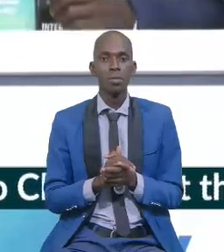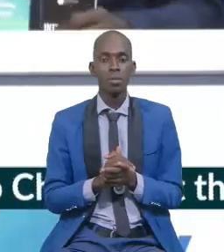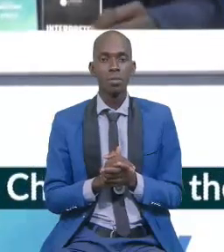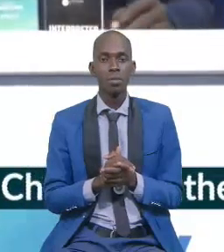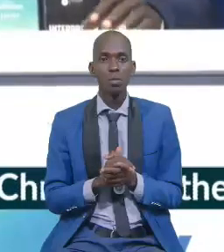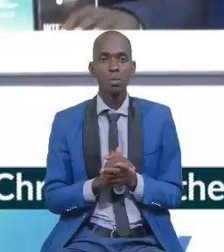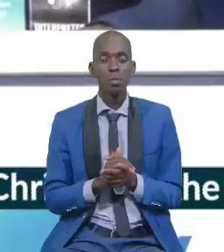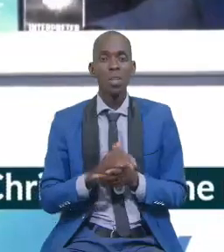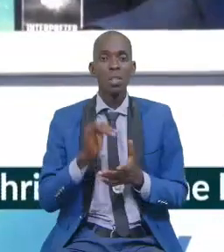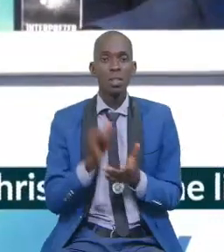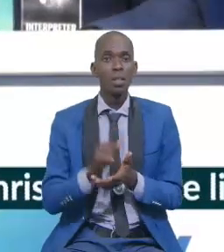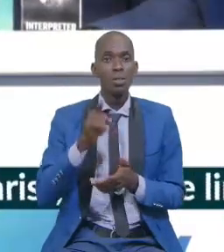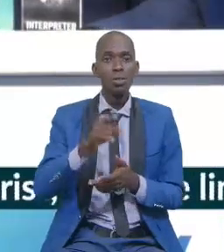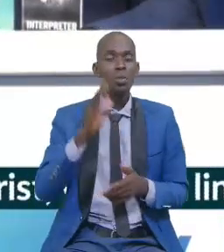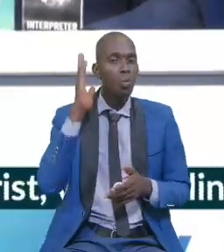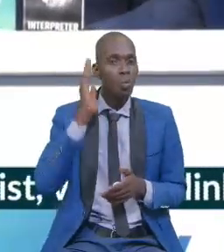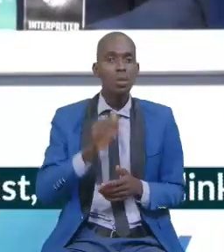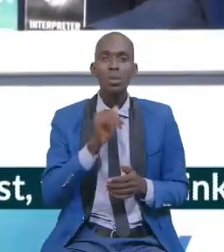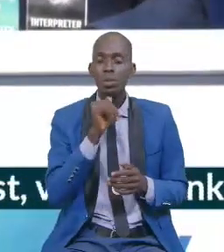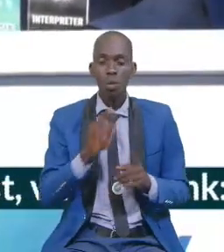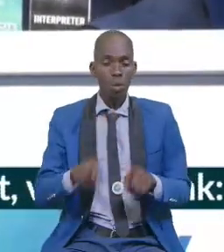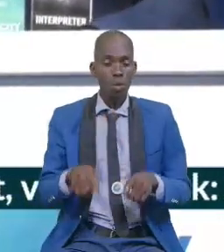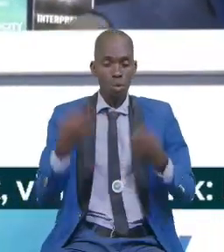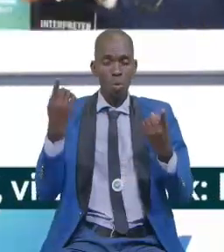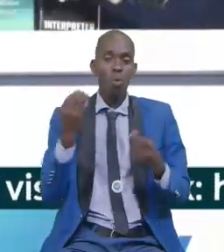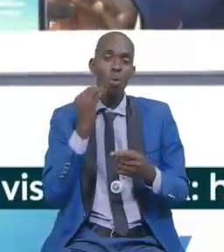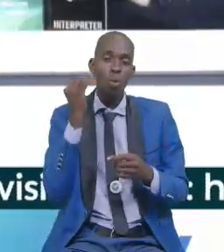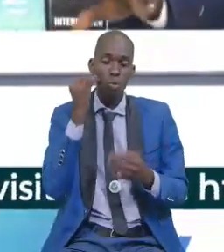that you will not go tonight empty-handed,